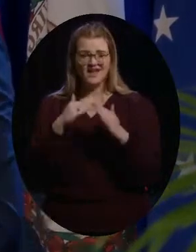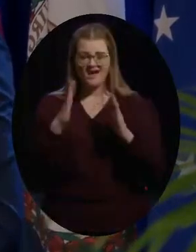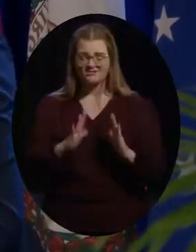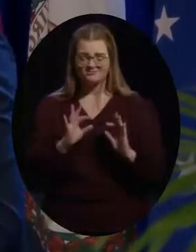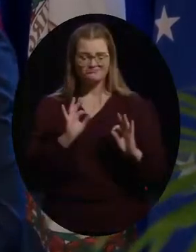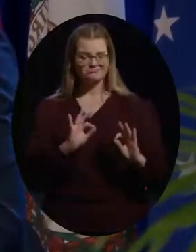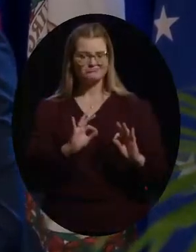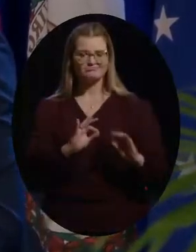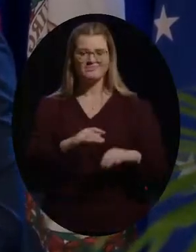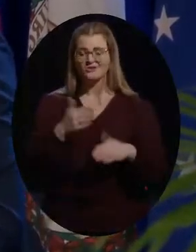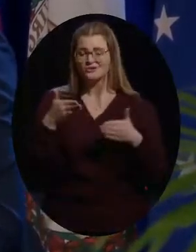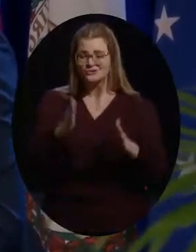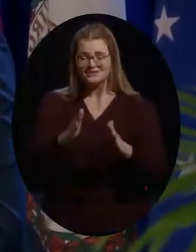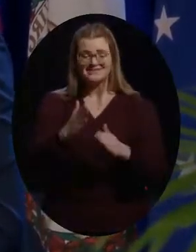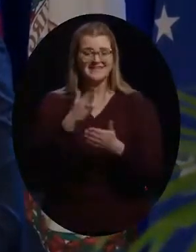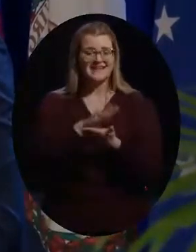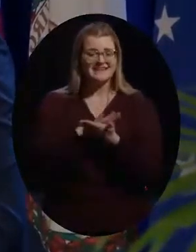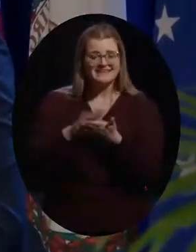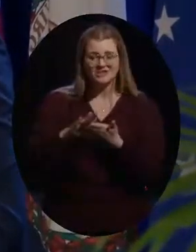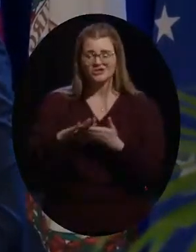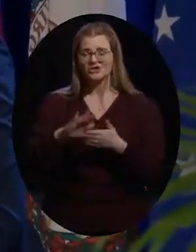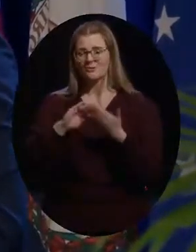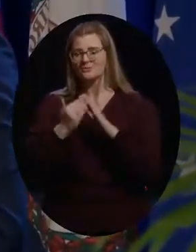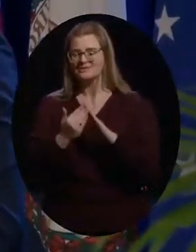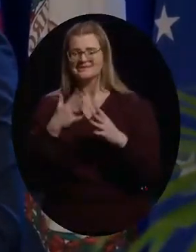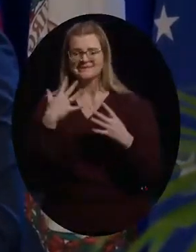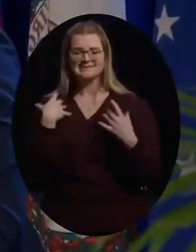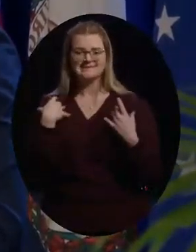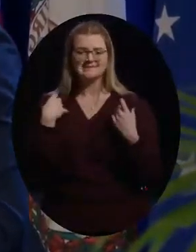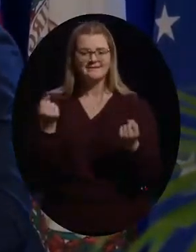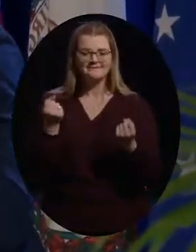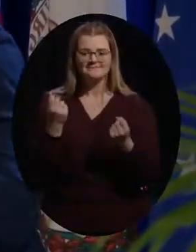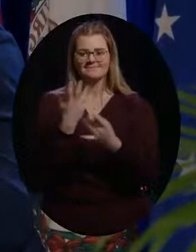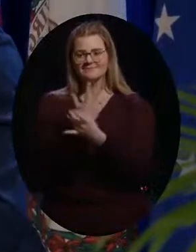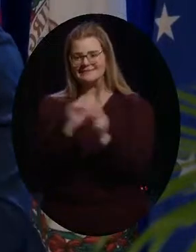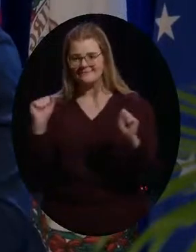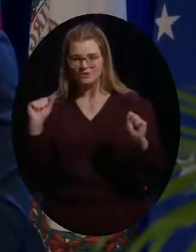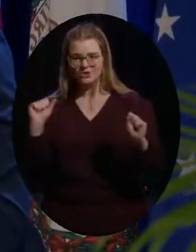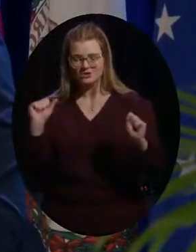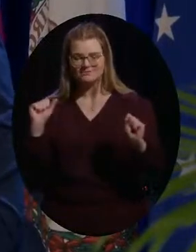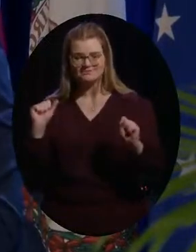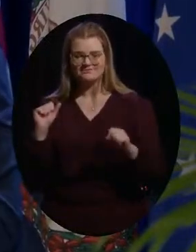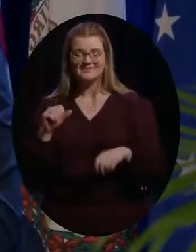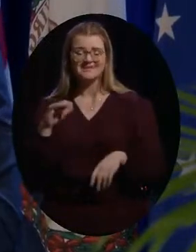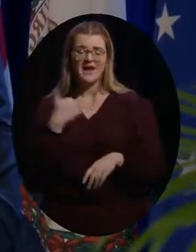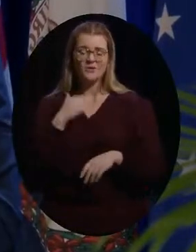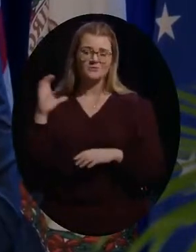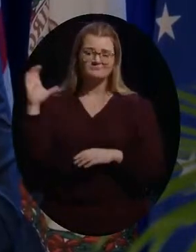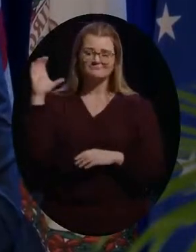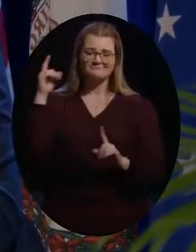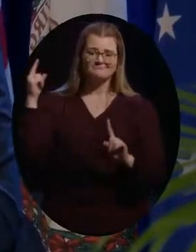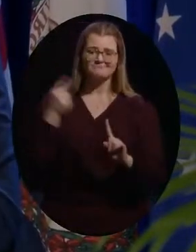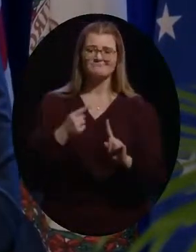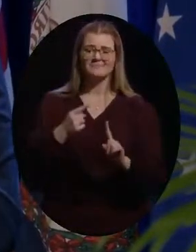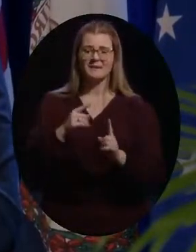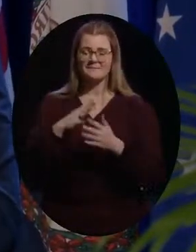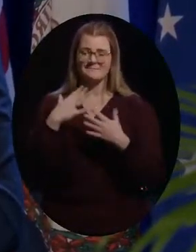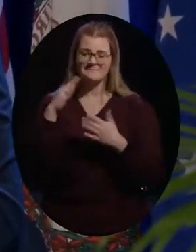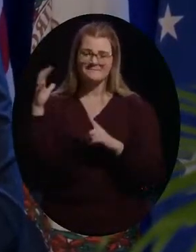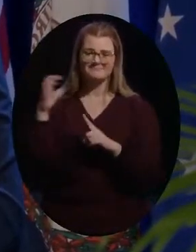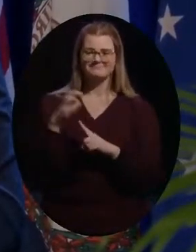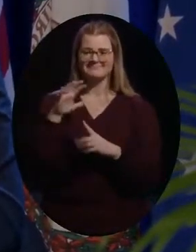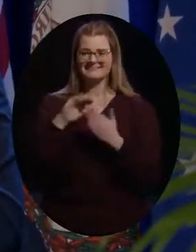streets are cleaner and our communities safer and healthier. And in our quest to be the best city we can be,